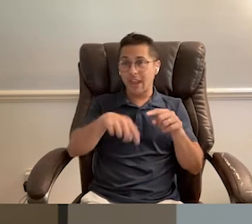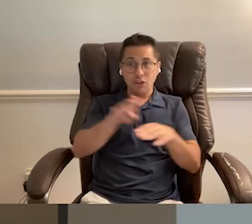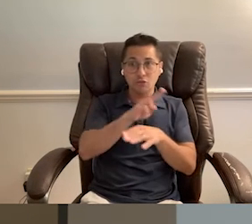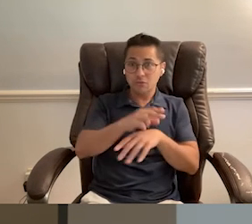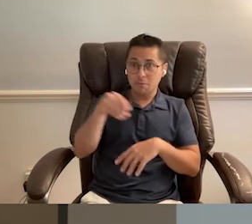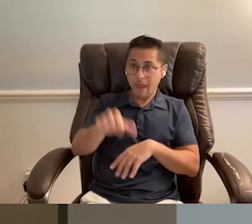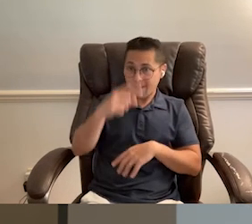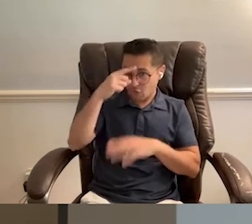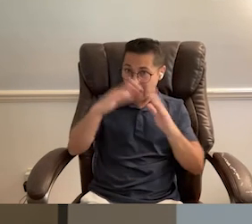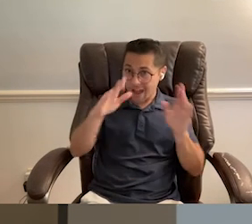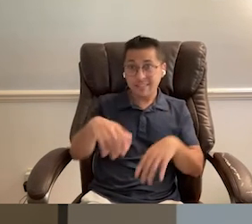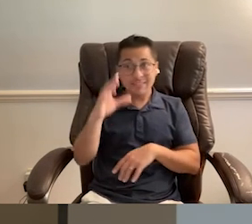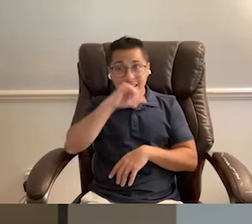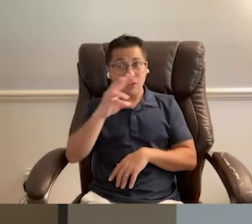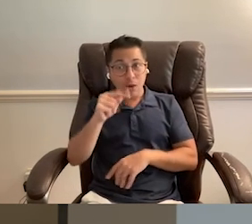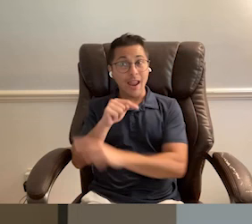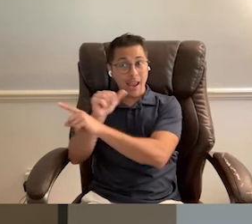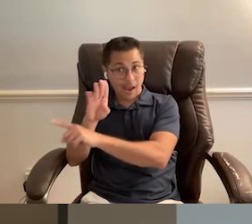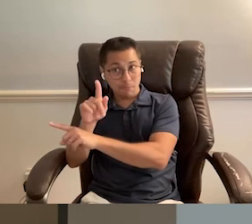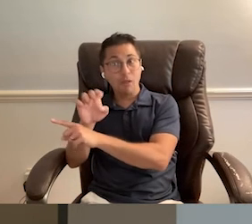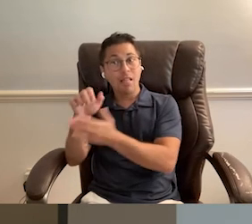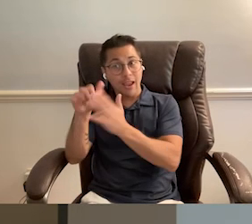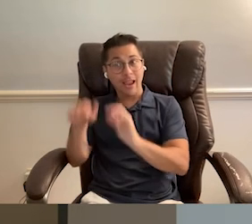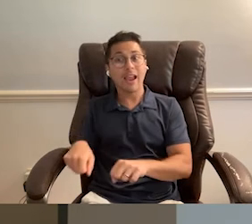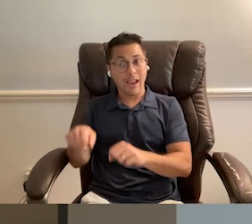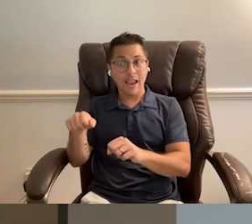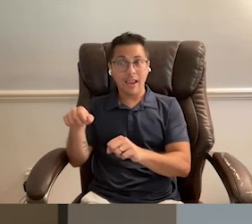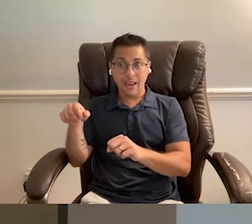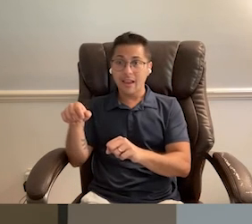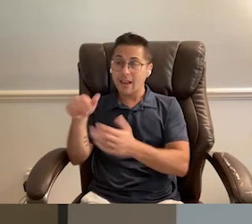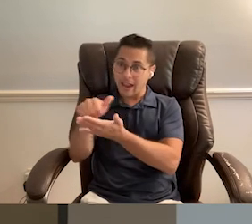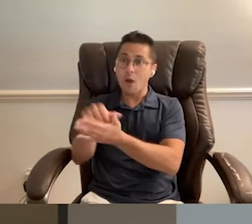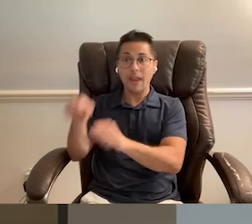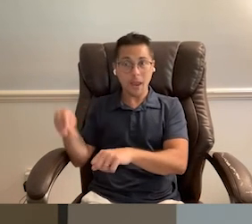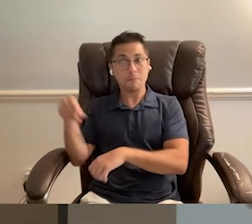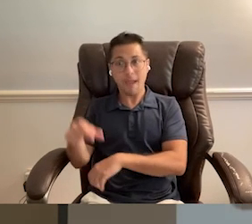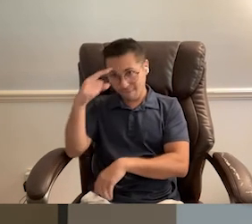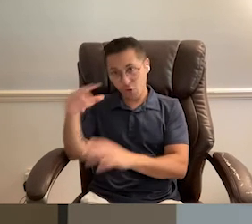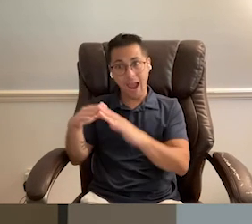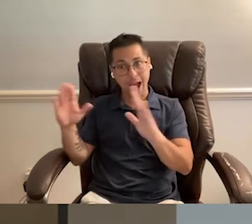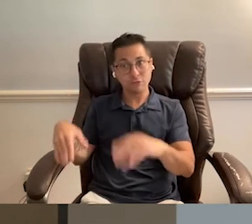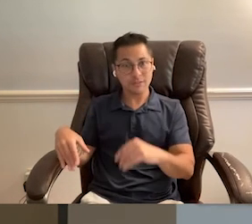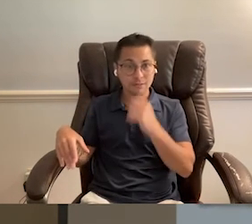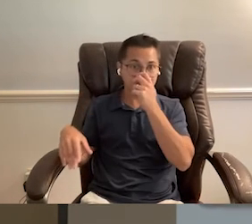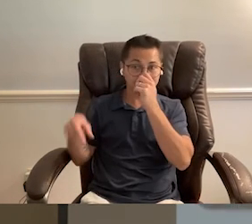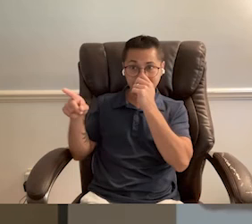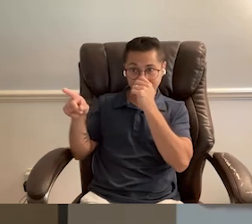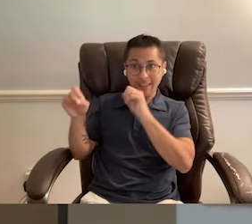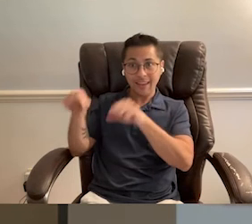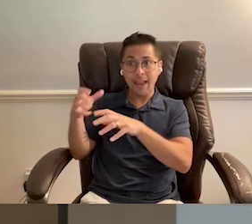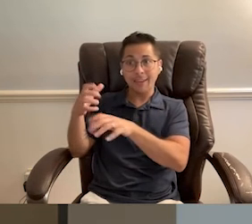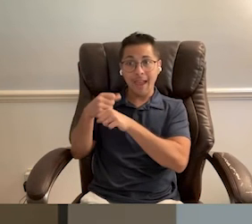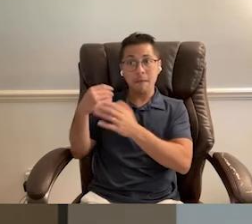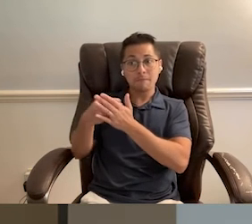able account can pay for housing, all right? Able accounts can be receiving funds from a special